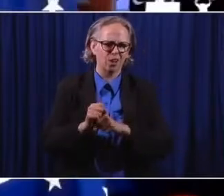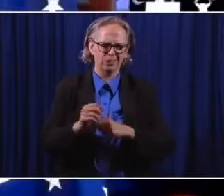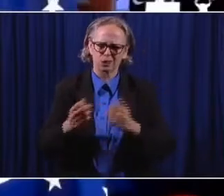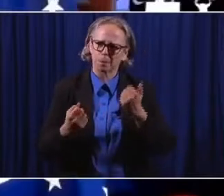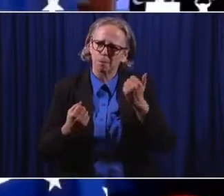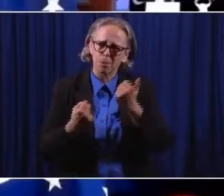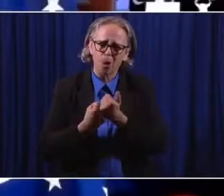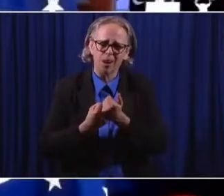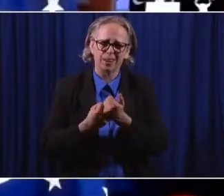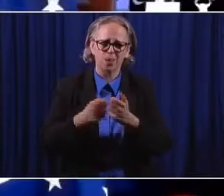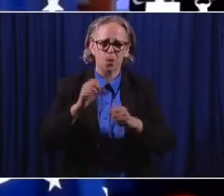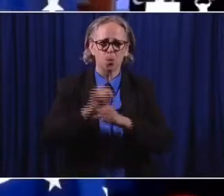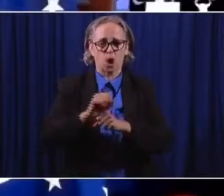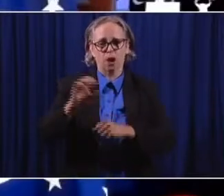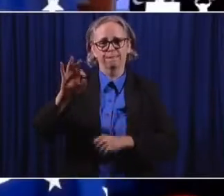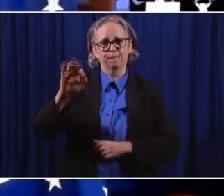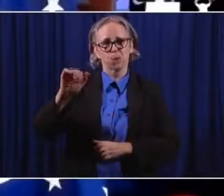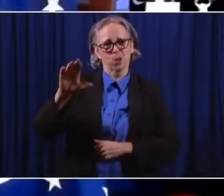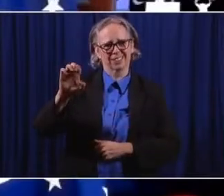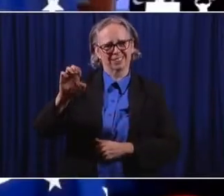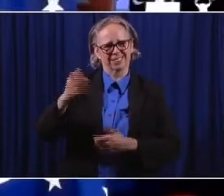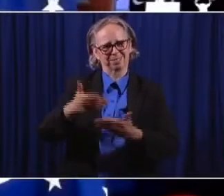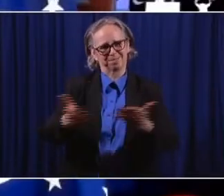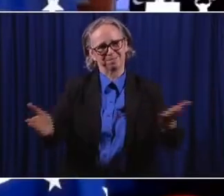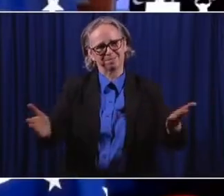So welcome those